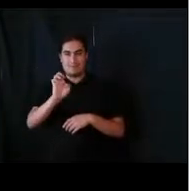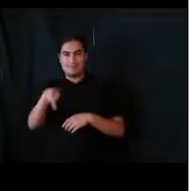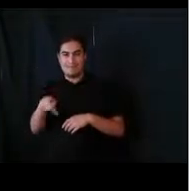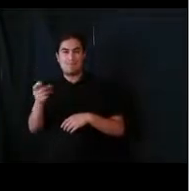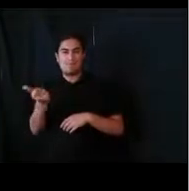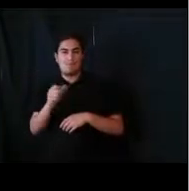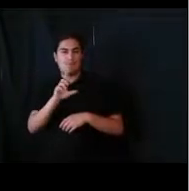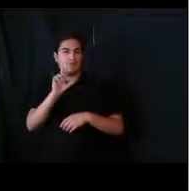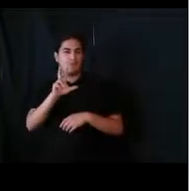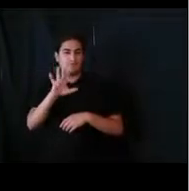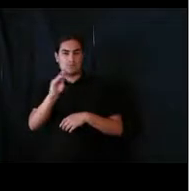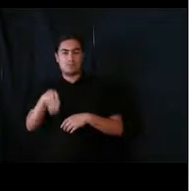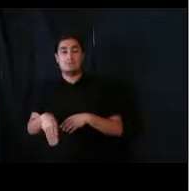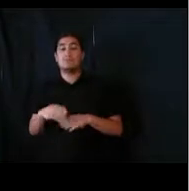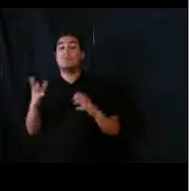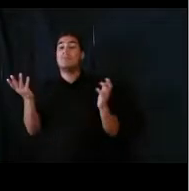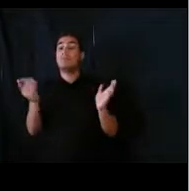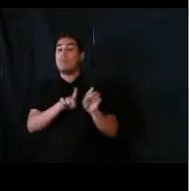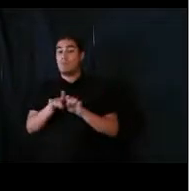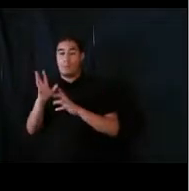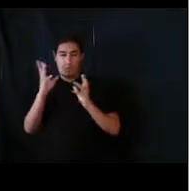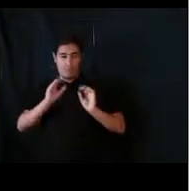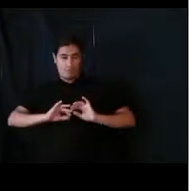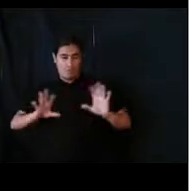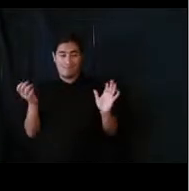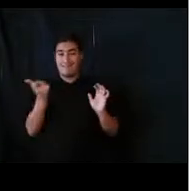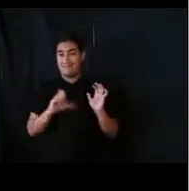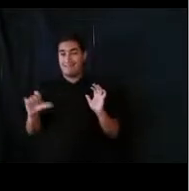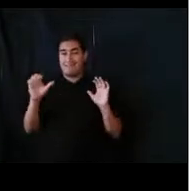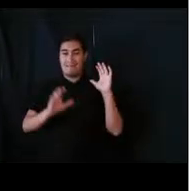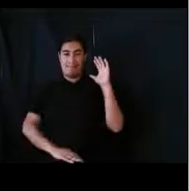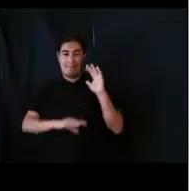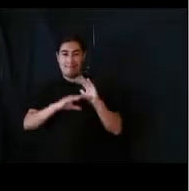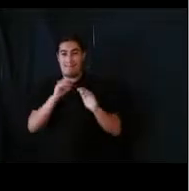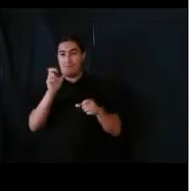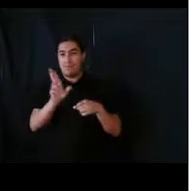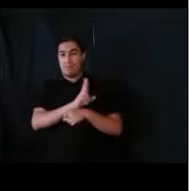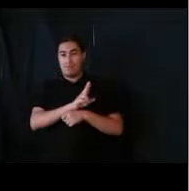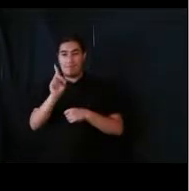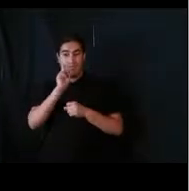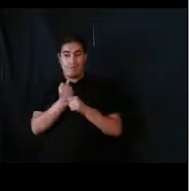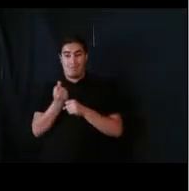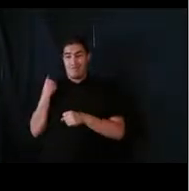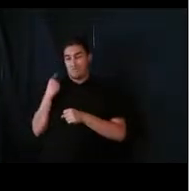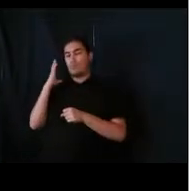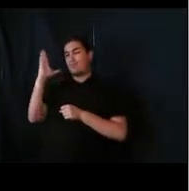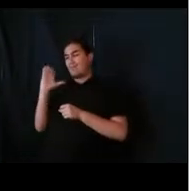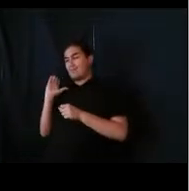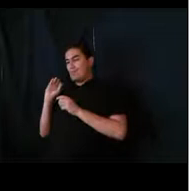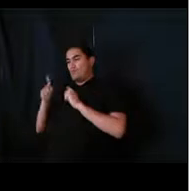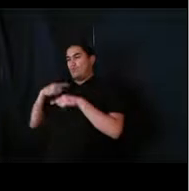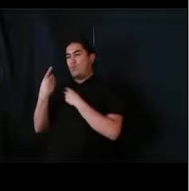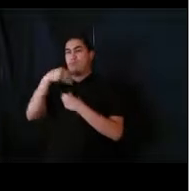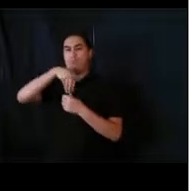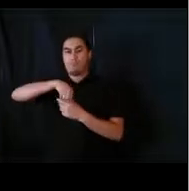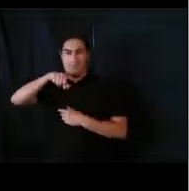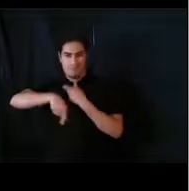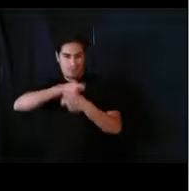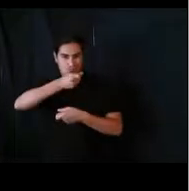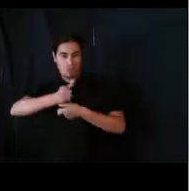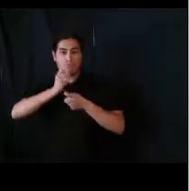clear and i want to make sure everybody is very clear on any capacity not used last fiscal year does roll into this fiscal year it's not